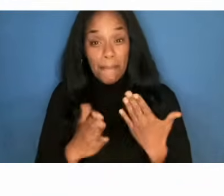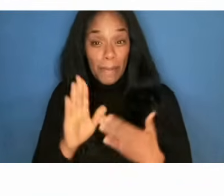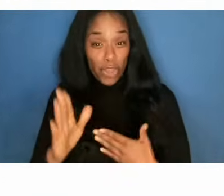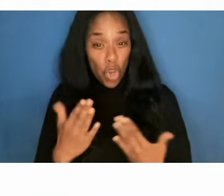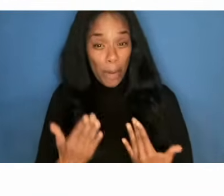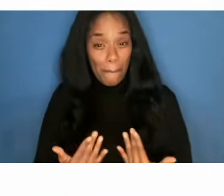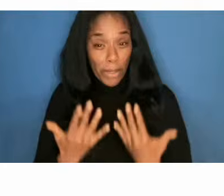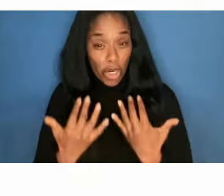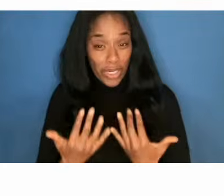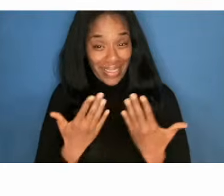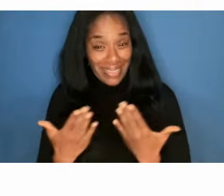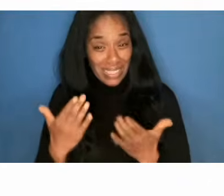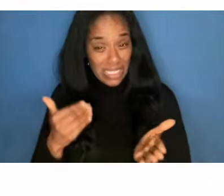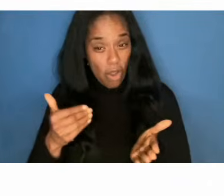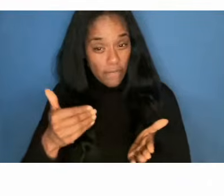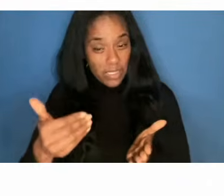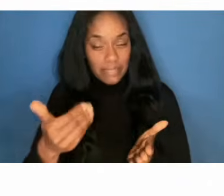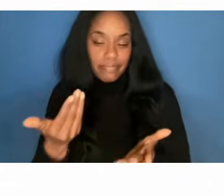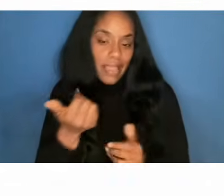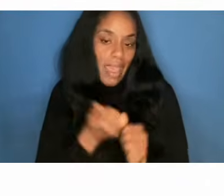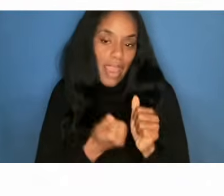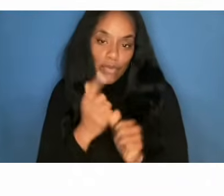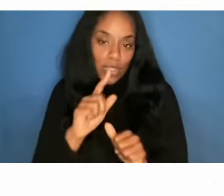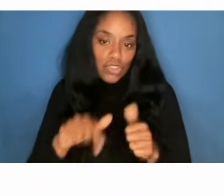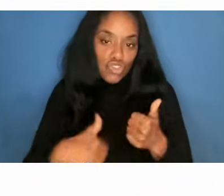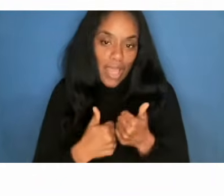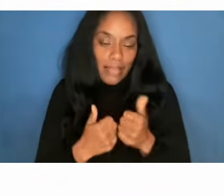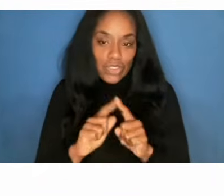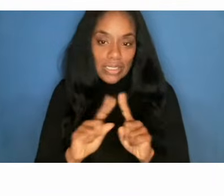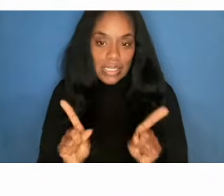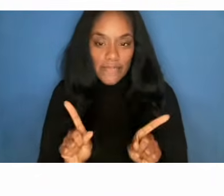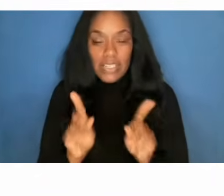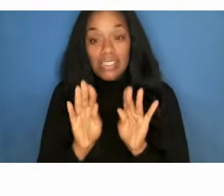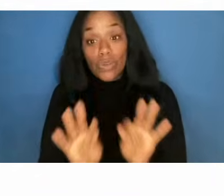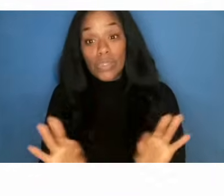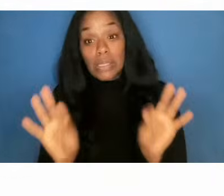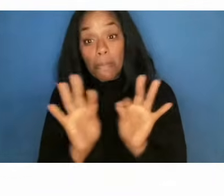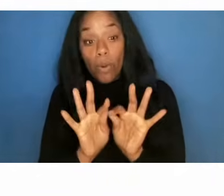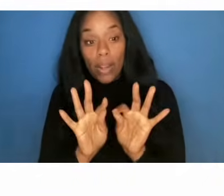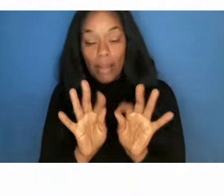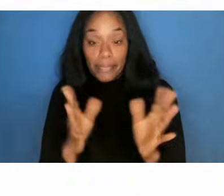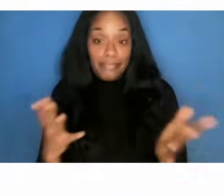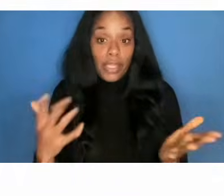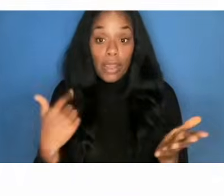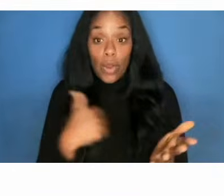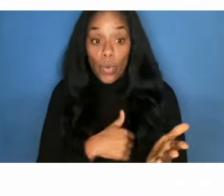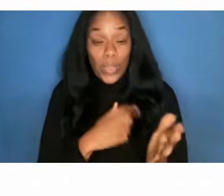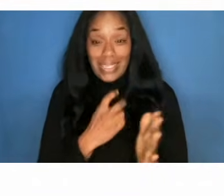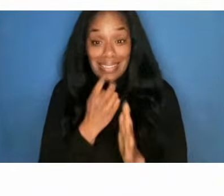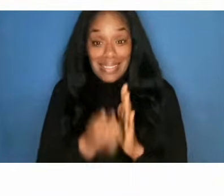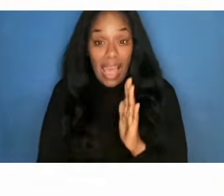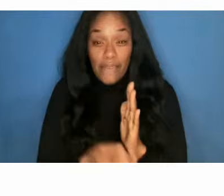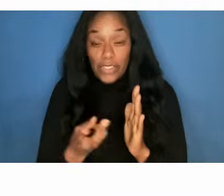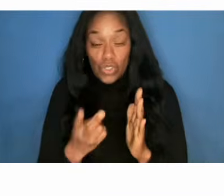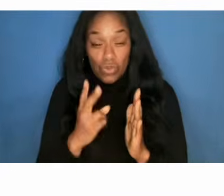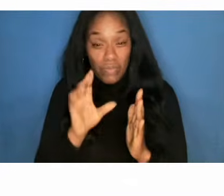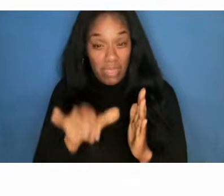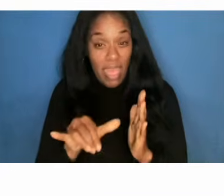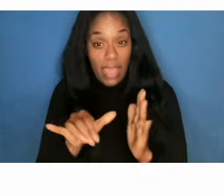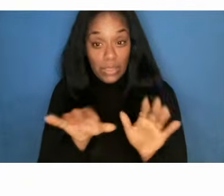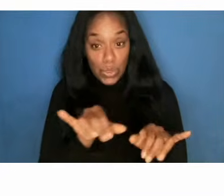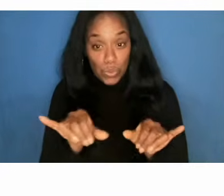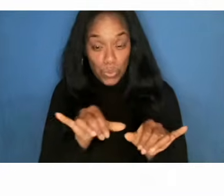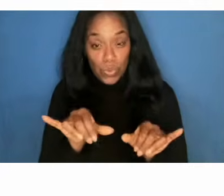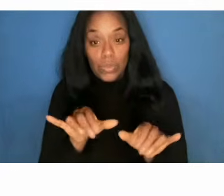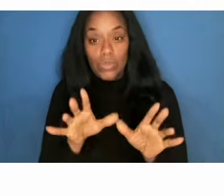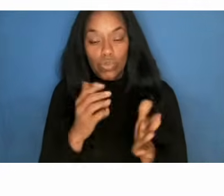faces different challenges. So I think it is important to kind of dive. We could potentially dive into the nuance of that a little bit as well